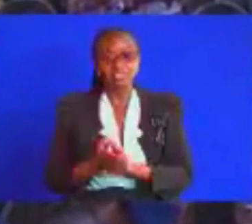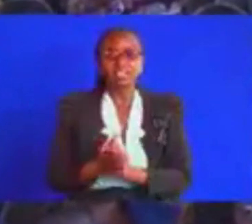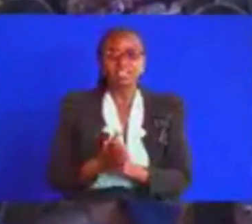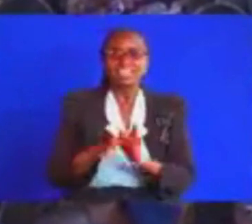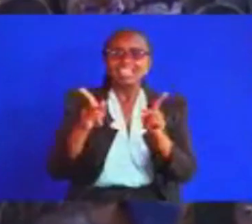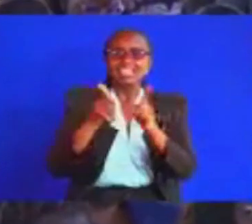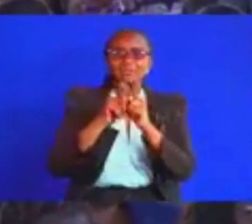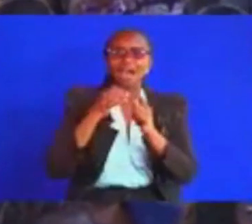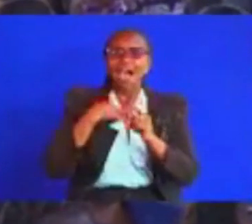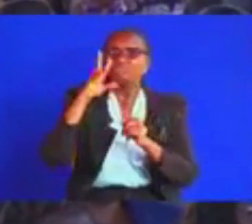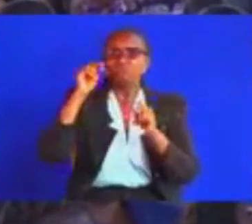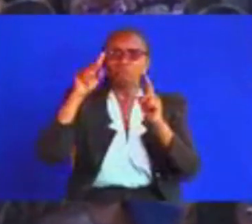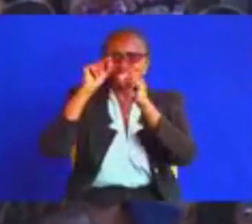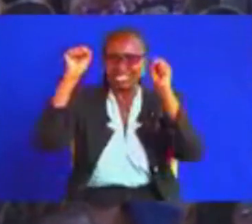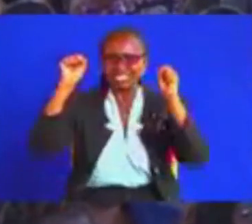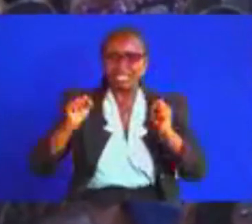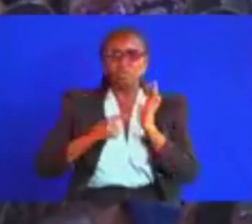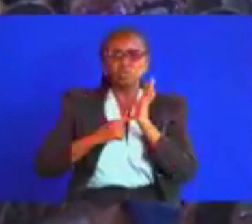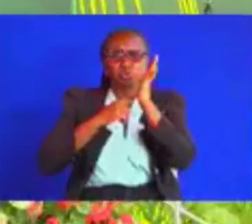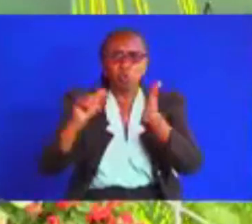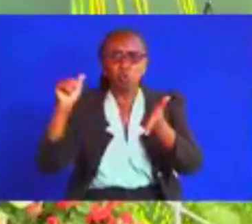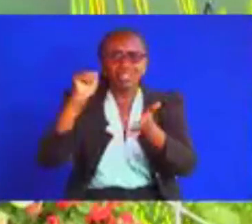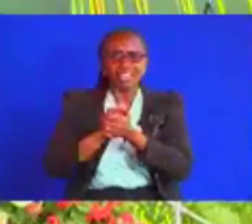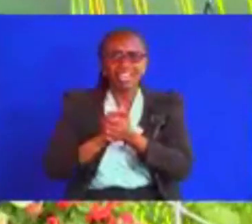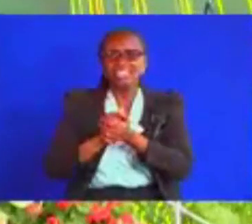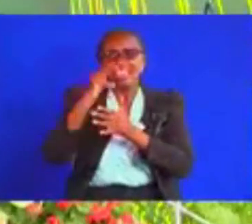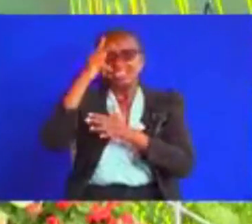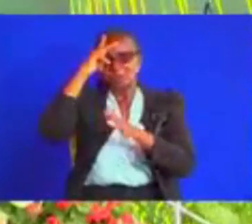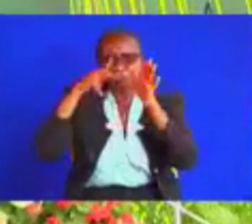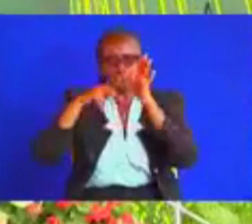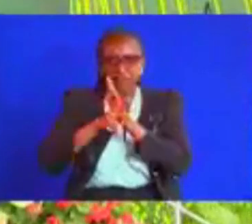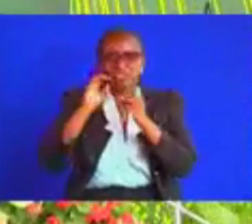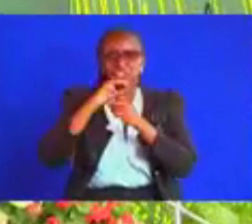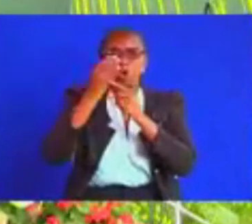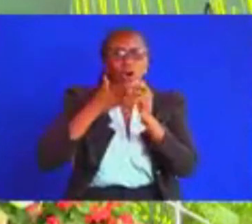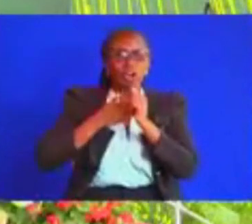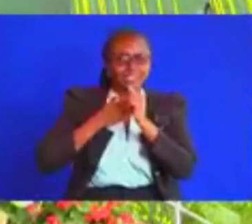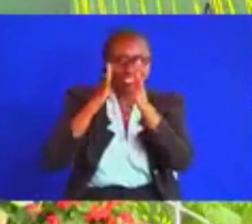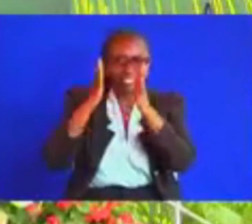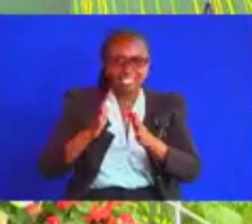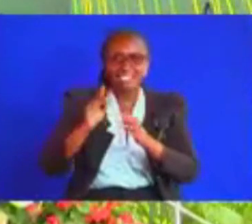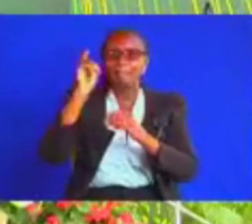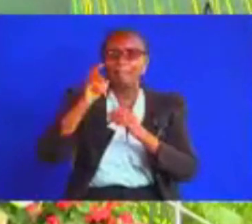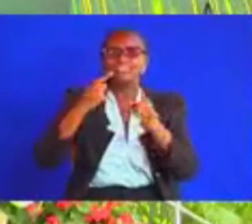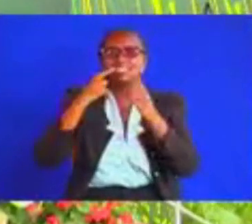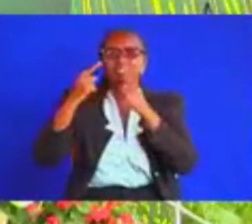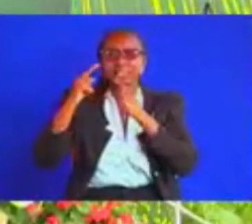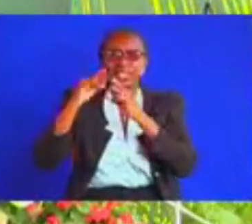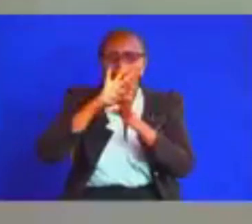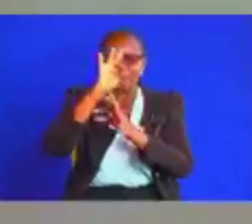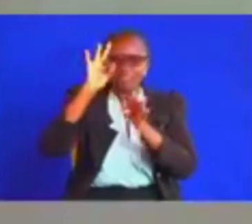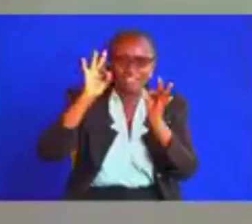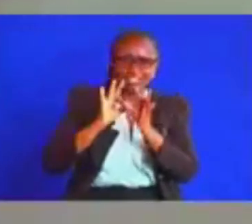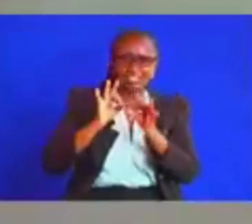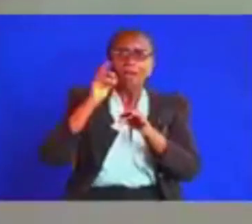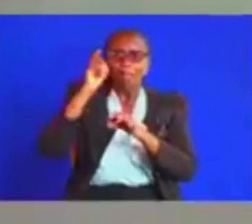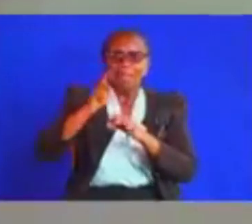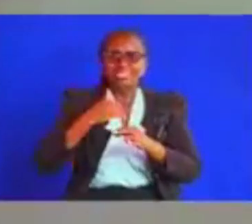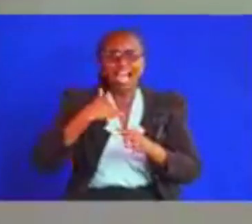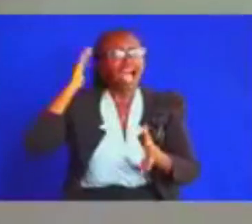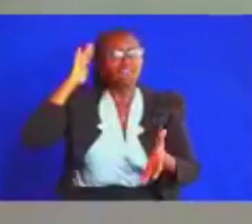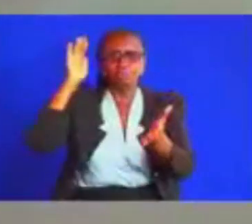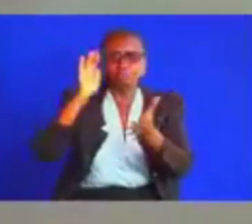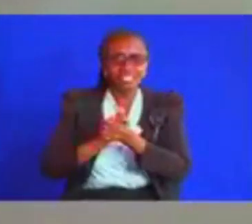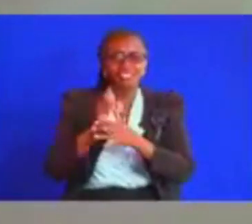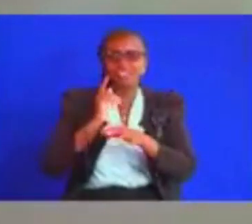was no system to verify whether the prophet or the leader was speaking accurately. They had to believe whatever